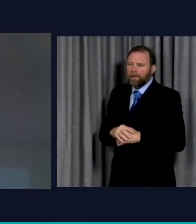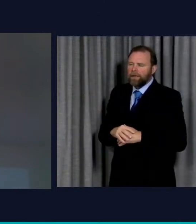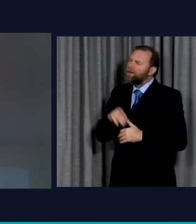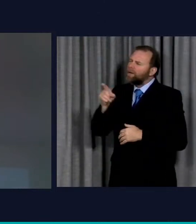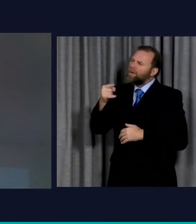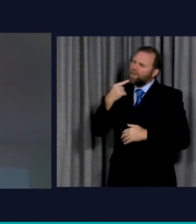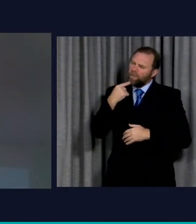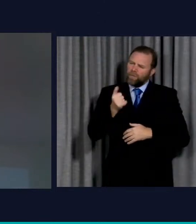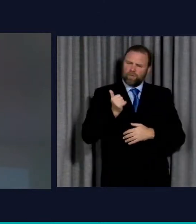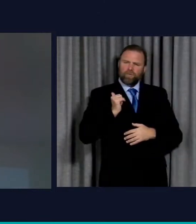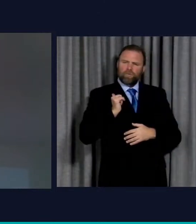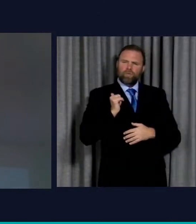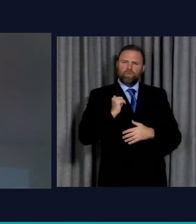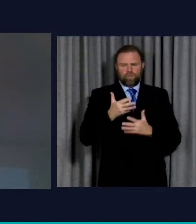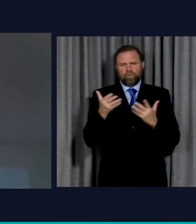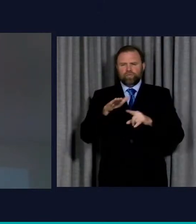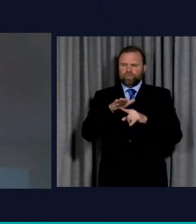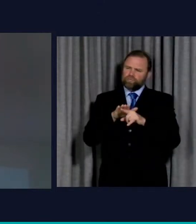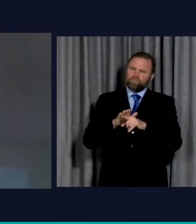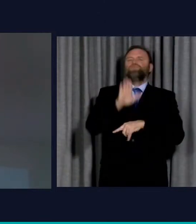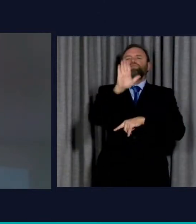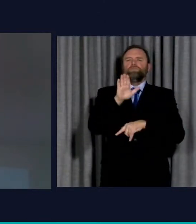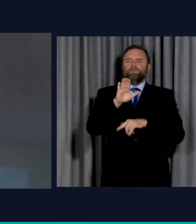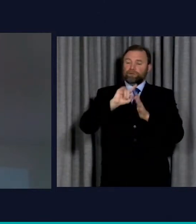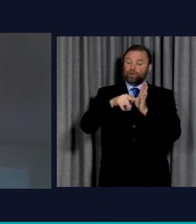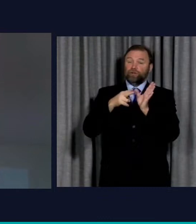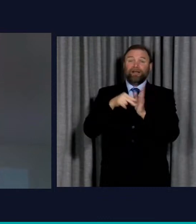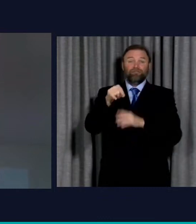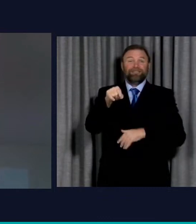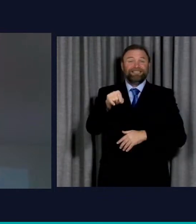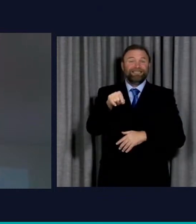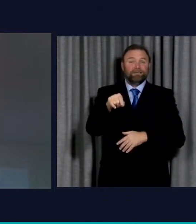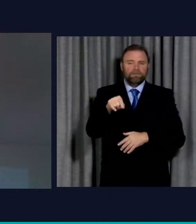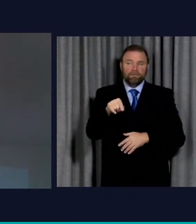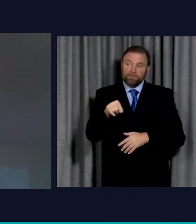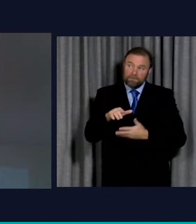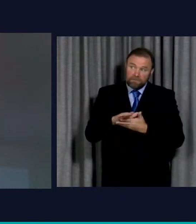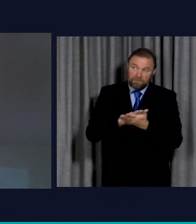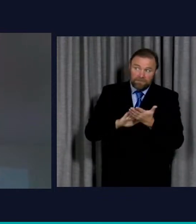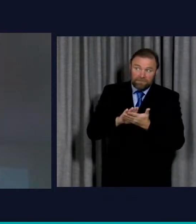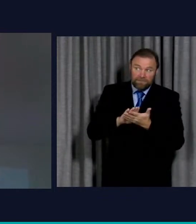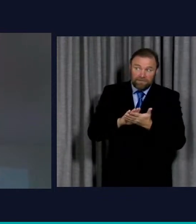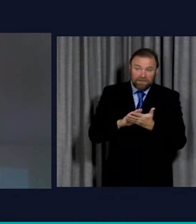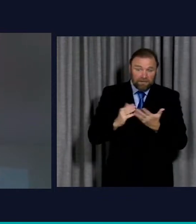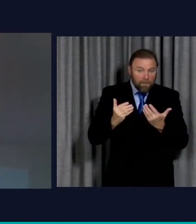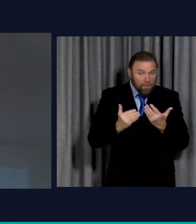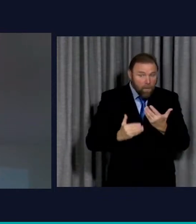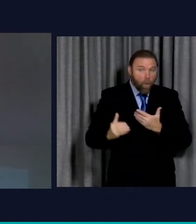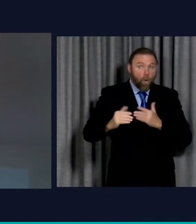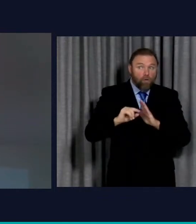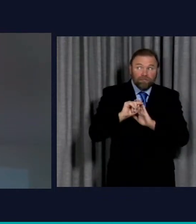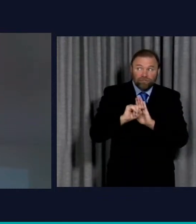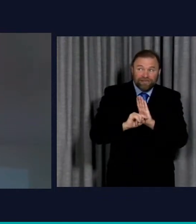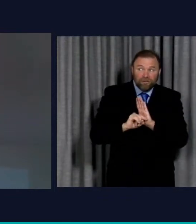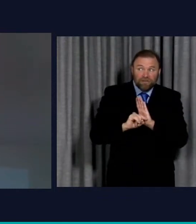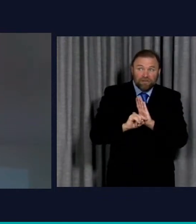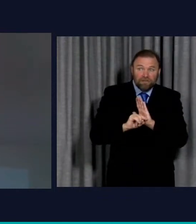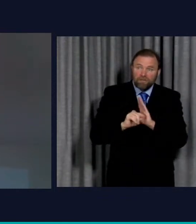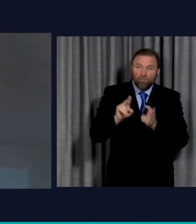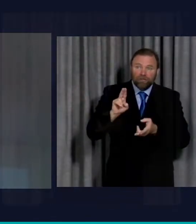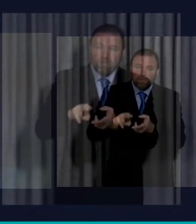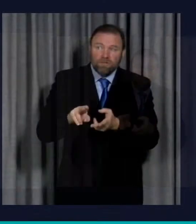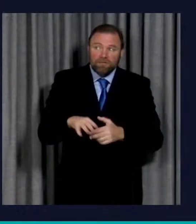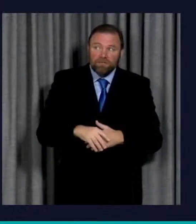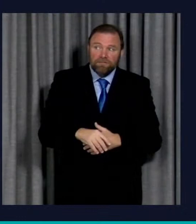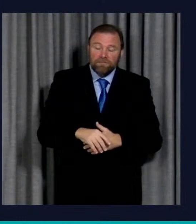spike of Omicron in January. Does that mean you are more likely to increase restrictions in the coming weeks rather than reduce